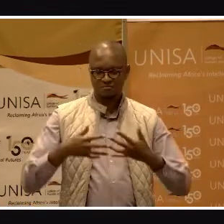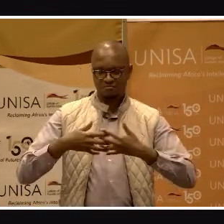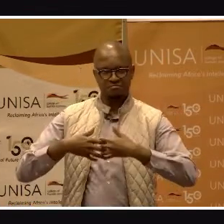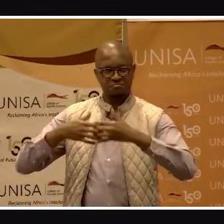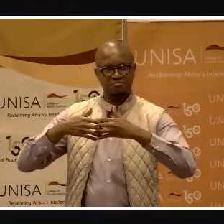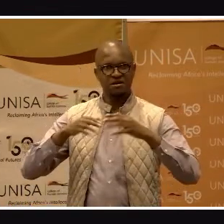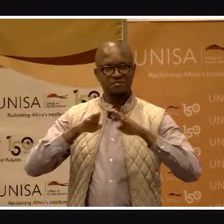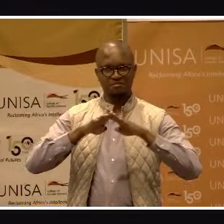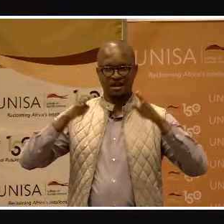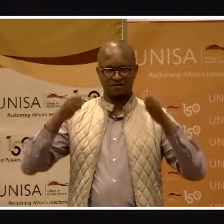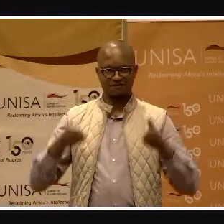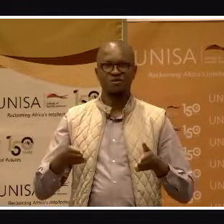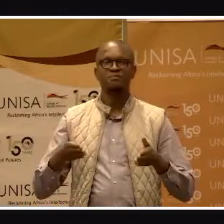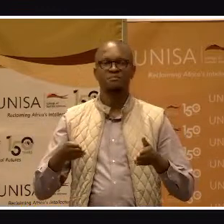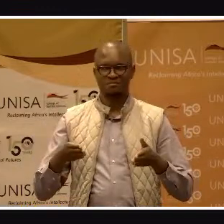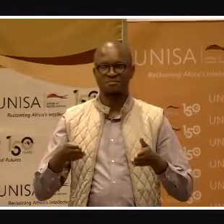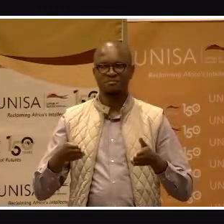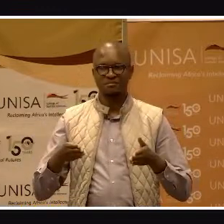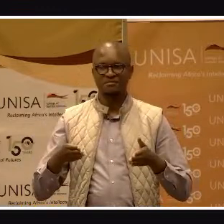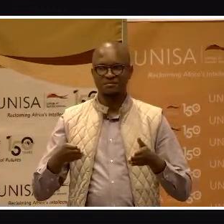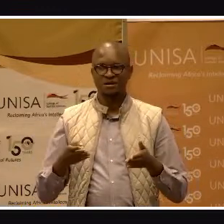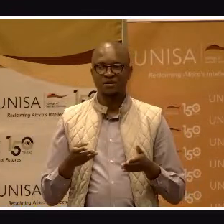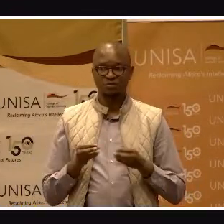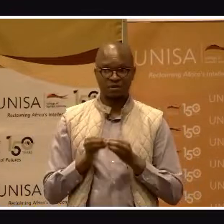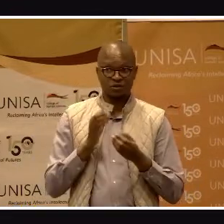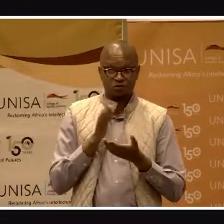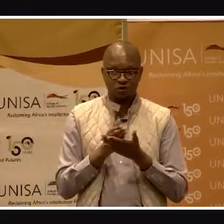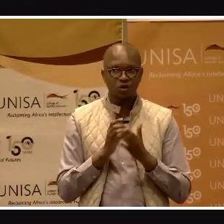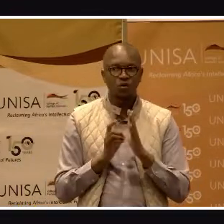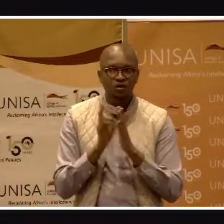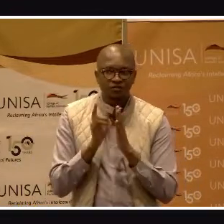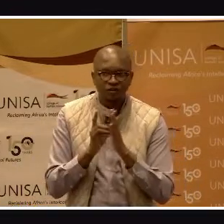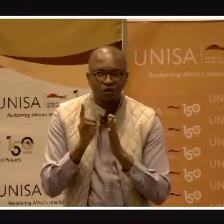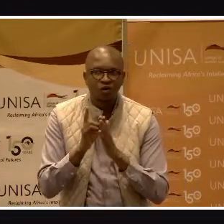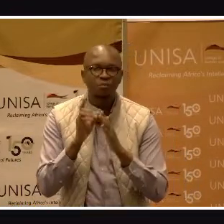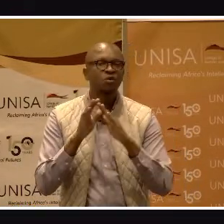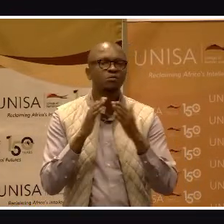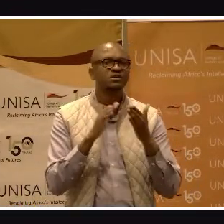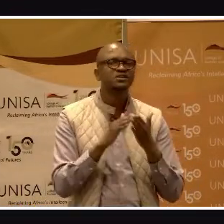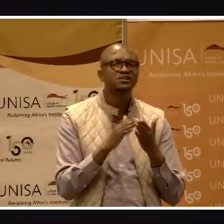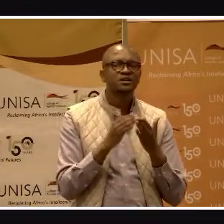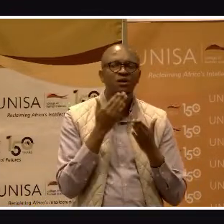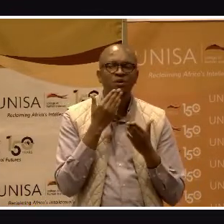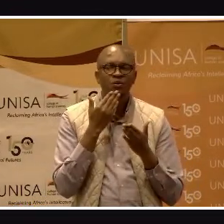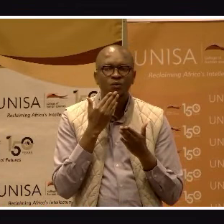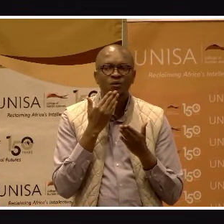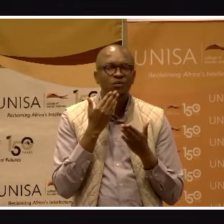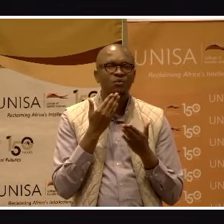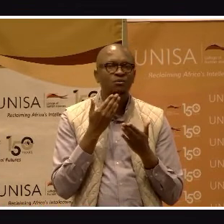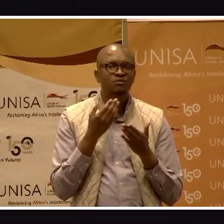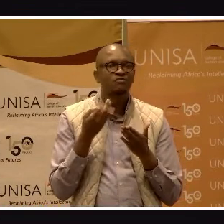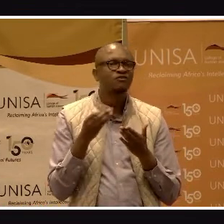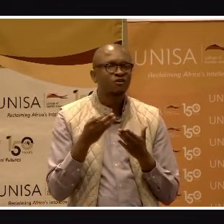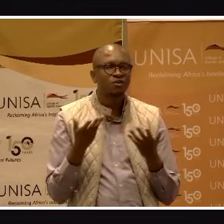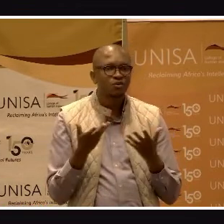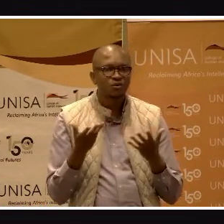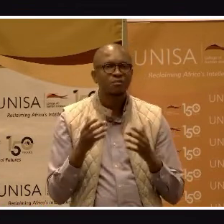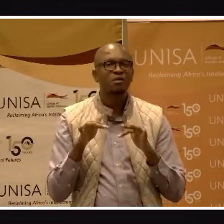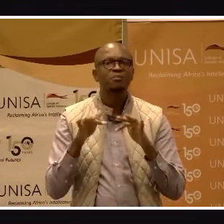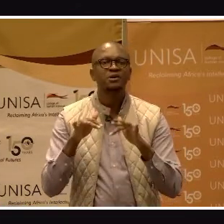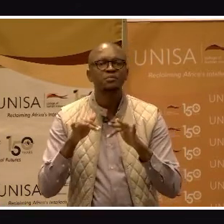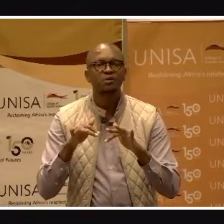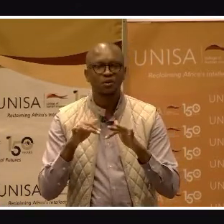is known as International Decade of Indigenous Language Platform. And what is this platform all about?